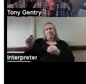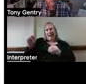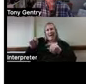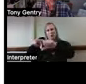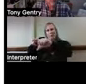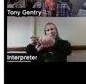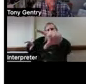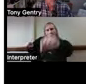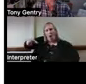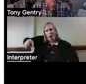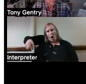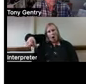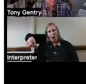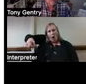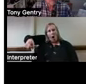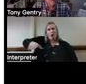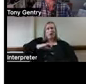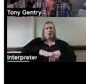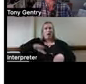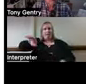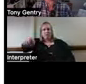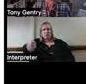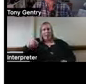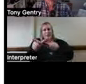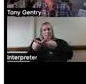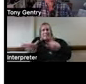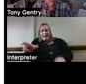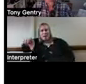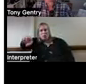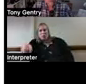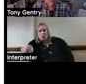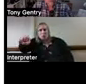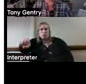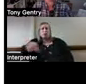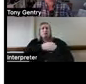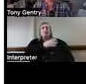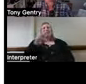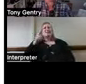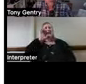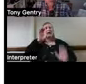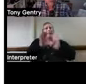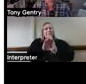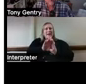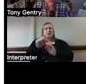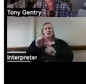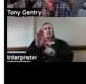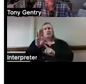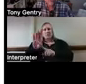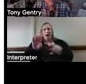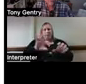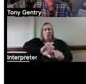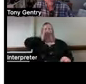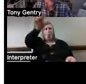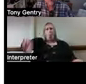long handled handle on a toilet. The second picture shows a tub with a tub bench, a long handled hose and a grab bar.